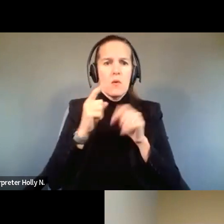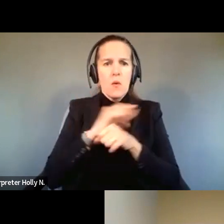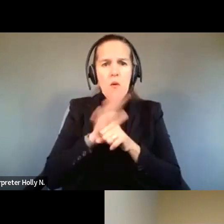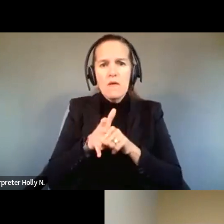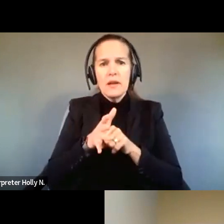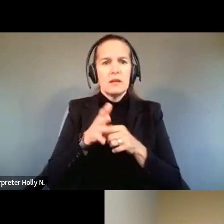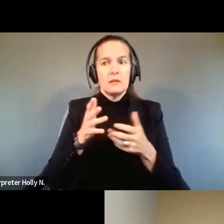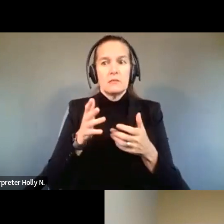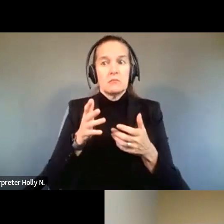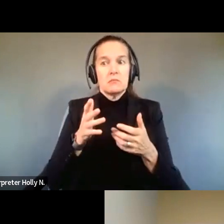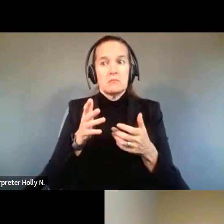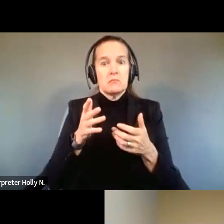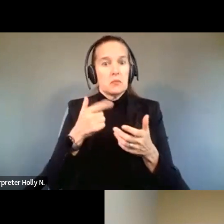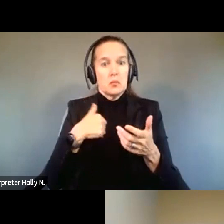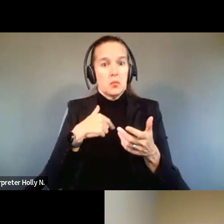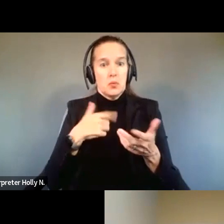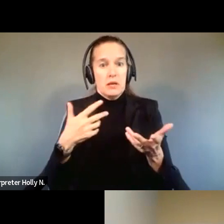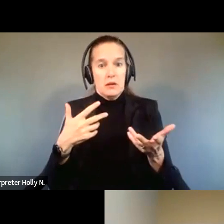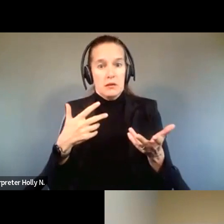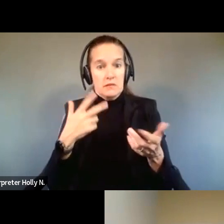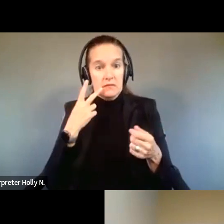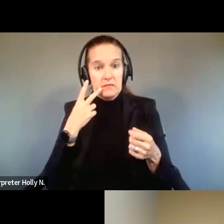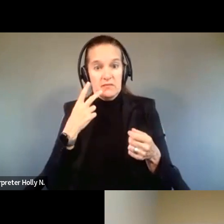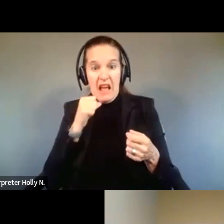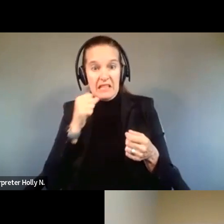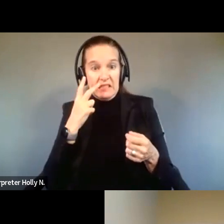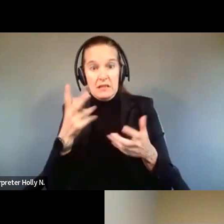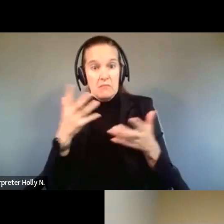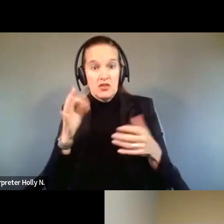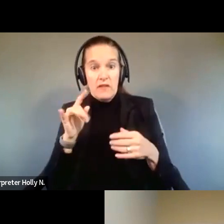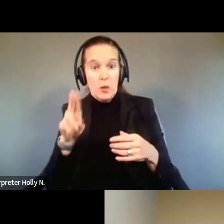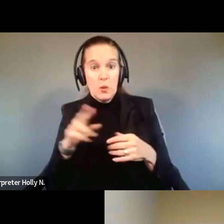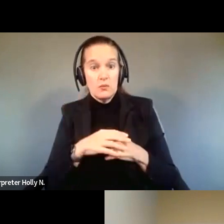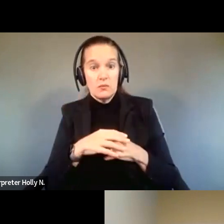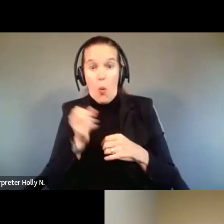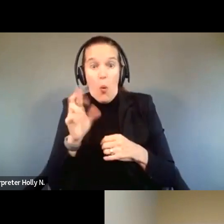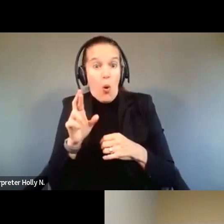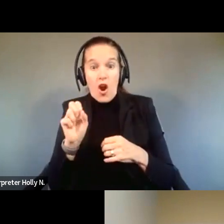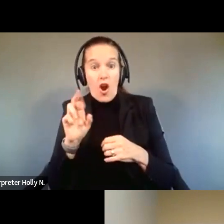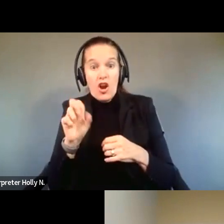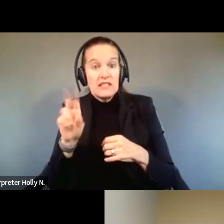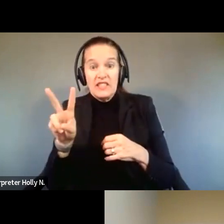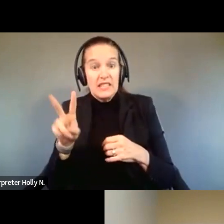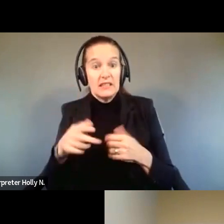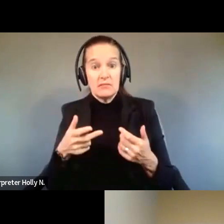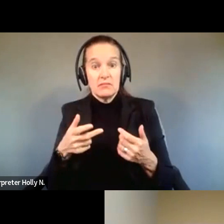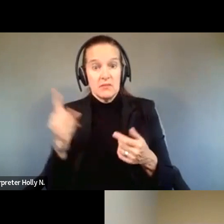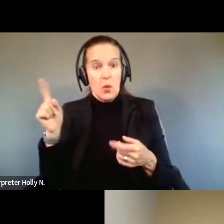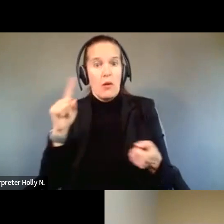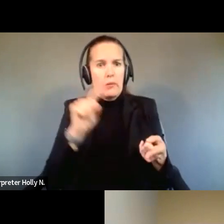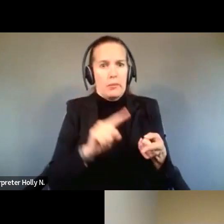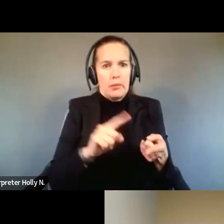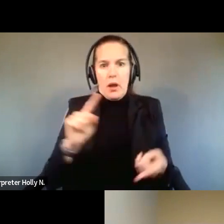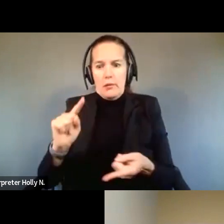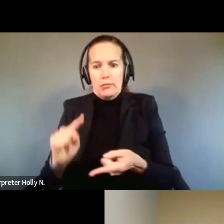masked, we haven't actually seen much influenza, or for that matter, RSV. And so I think that really speaks to the fact